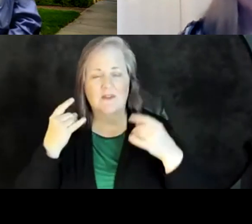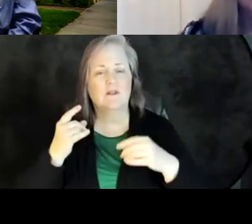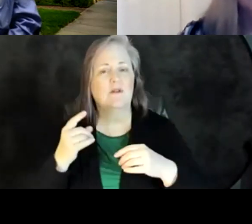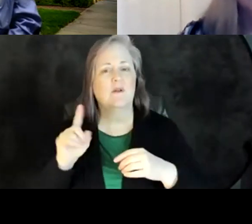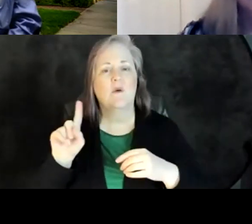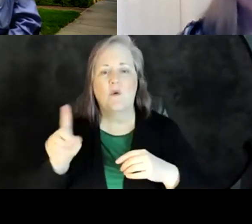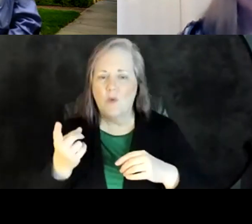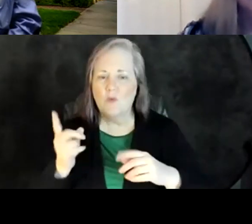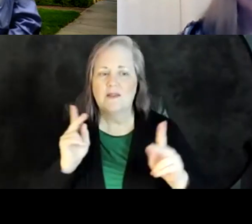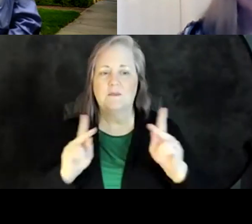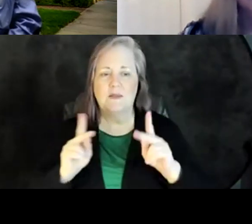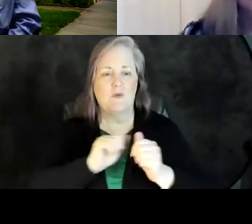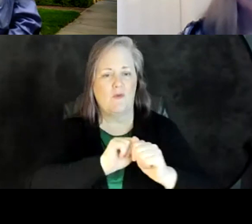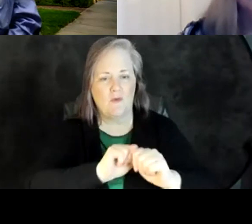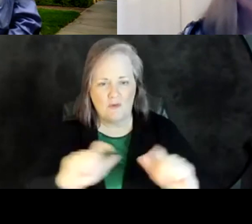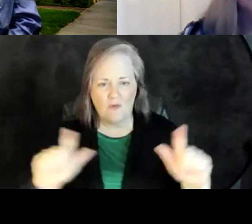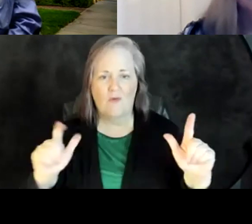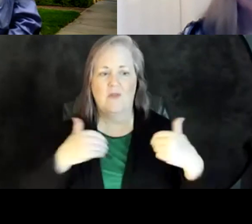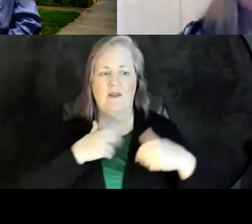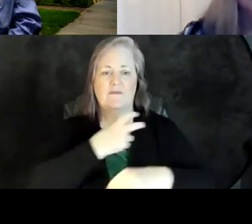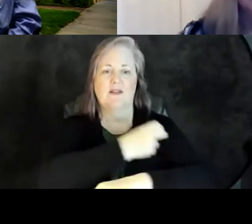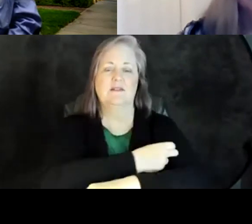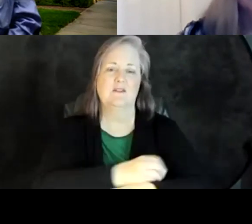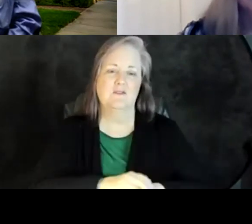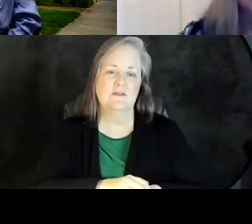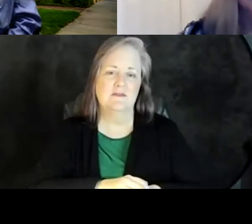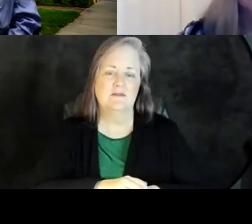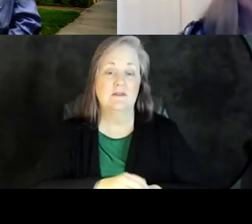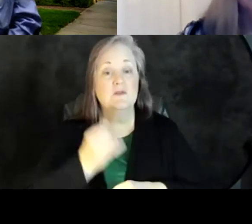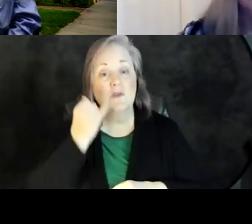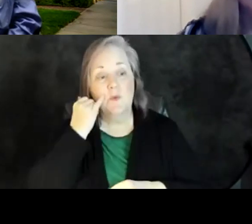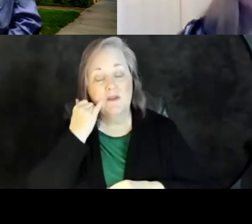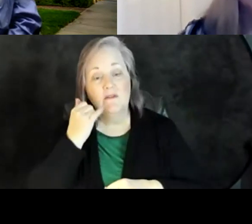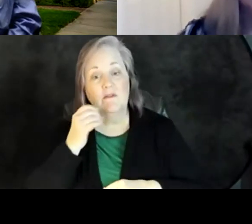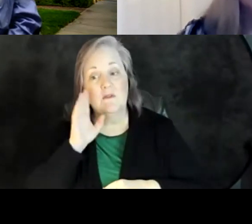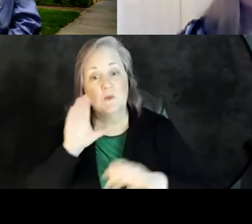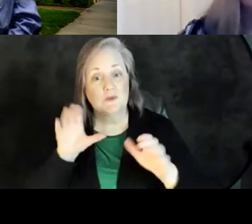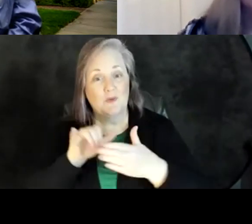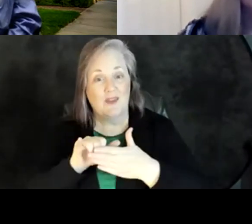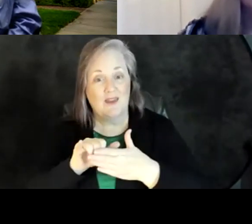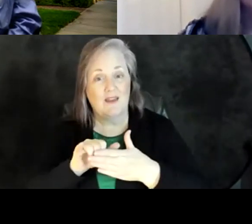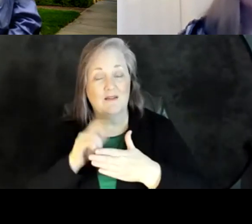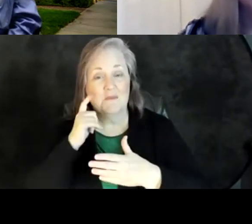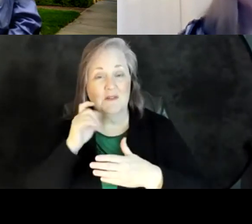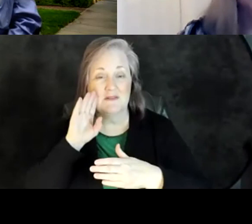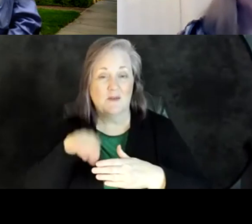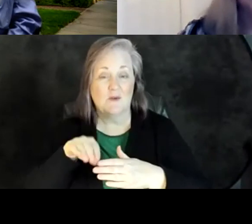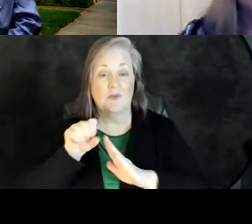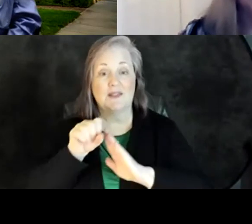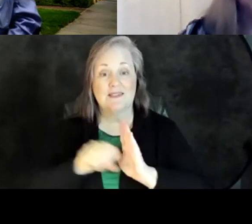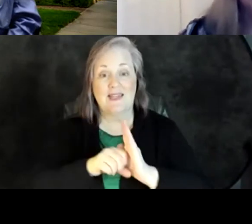where all of them are vaccinated. So if you are going to do it, because I know that the state